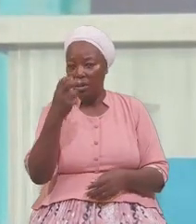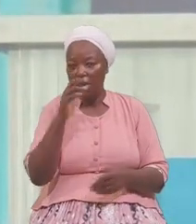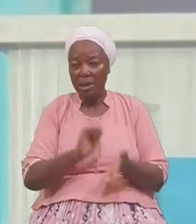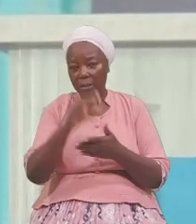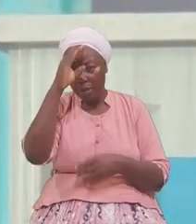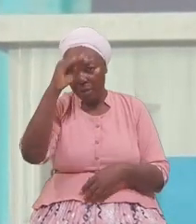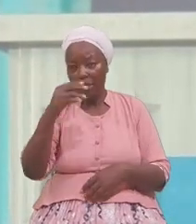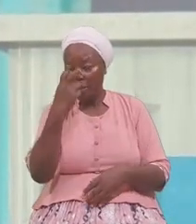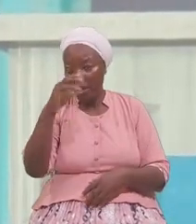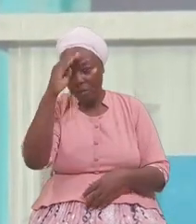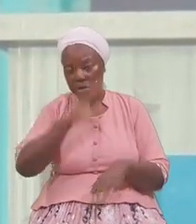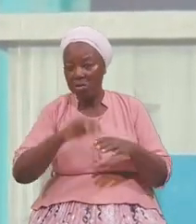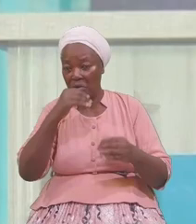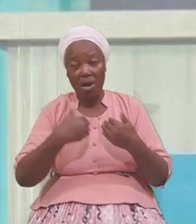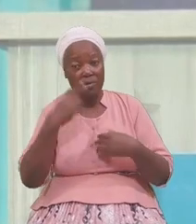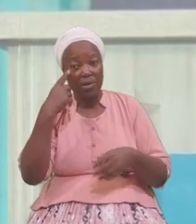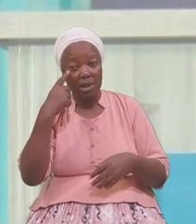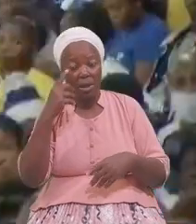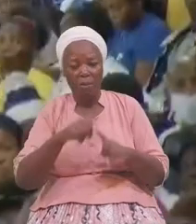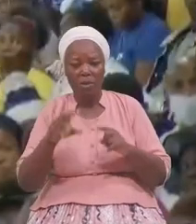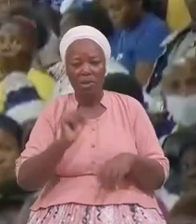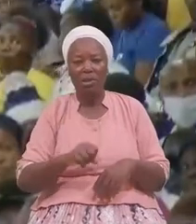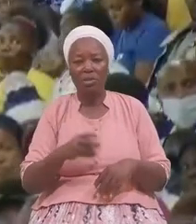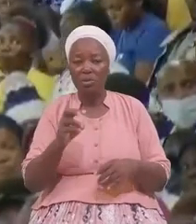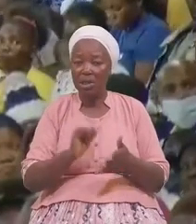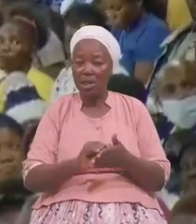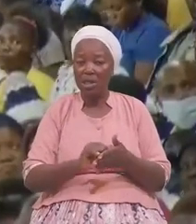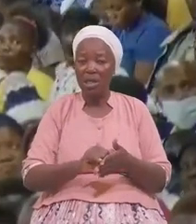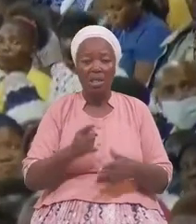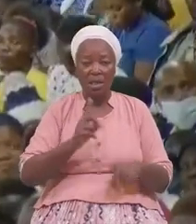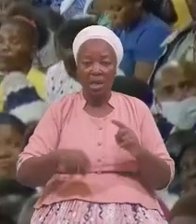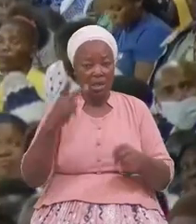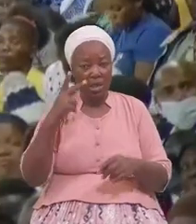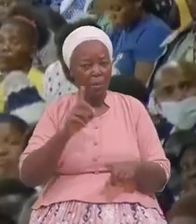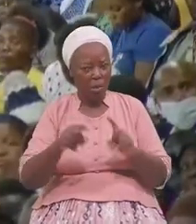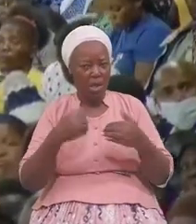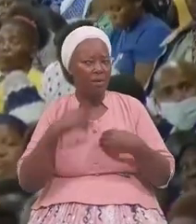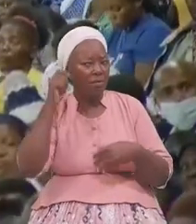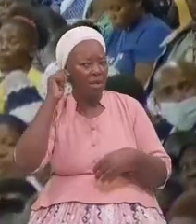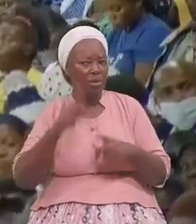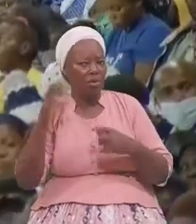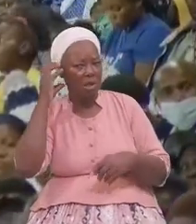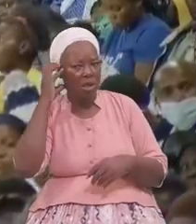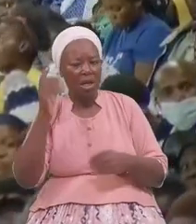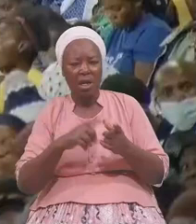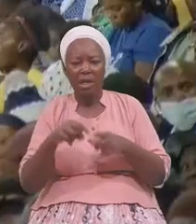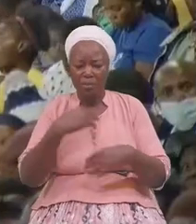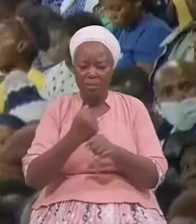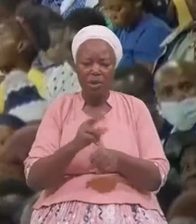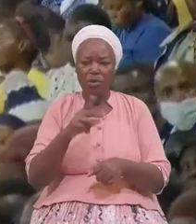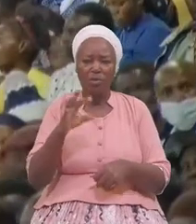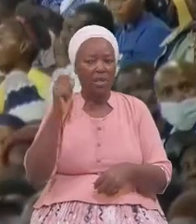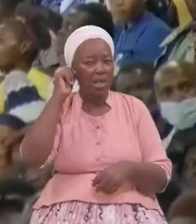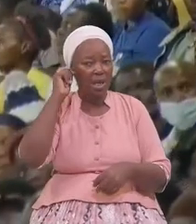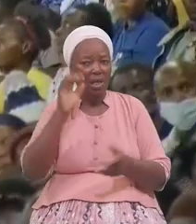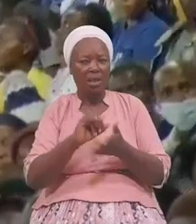he couldn't see, but he had ears to hear. And he made use of his ears. He